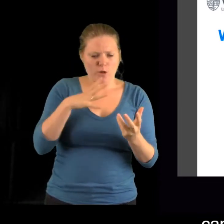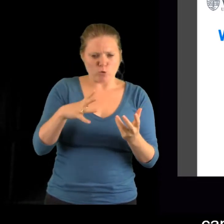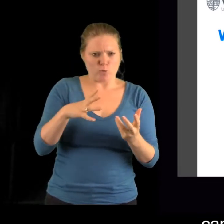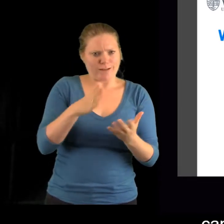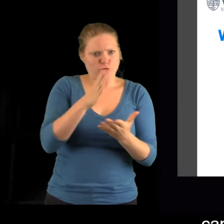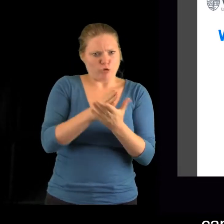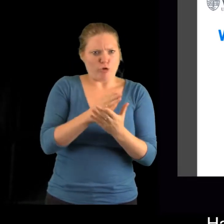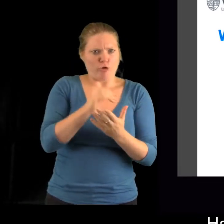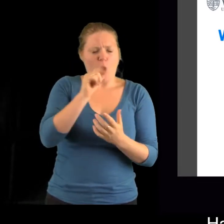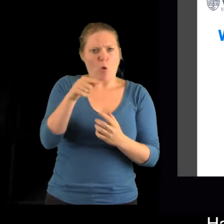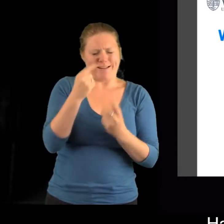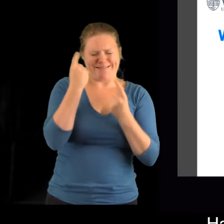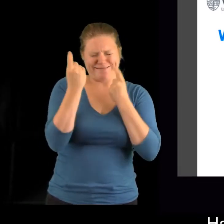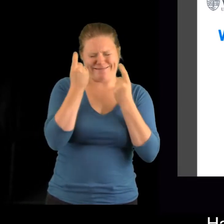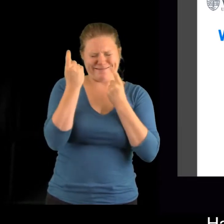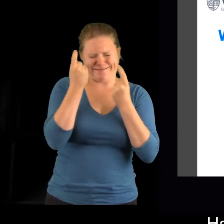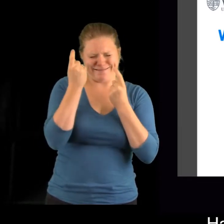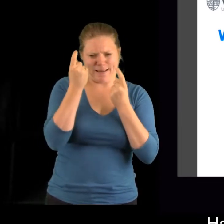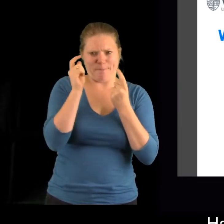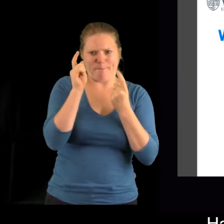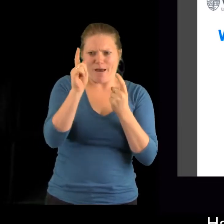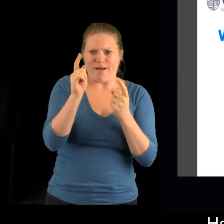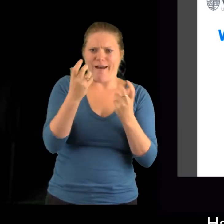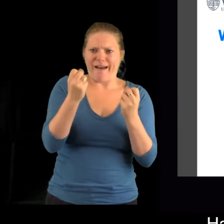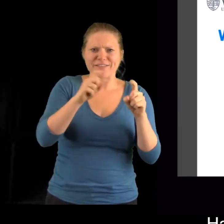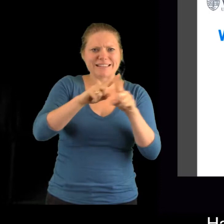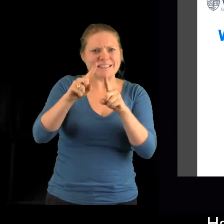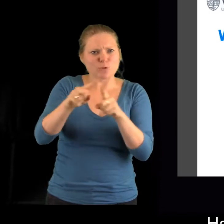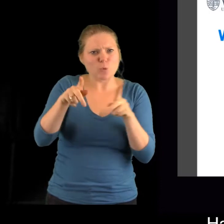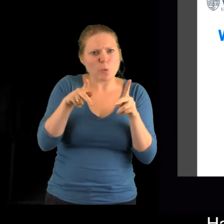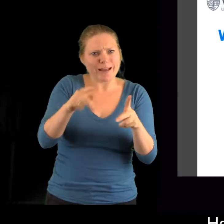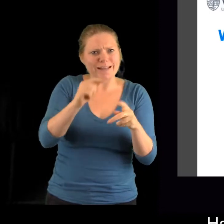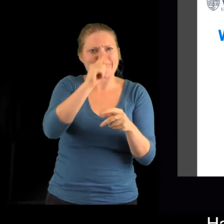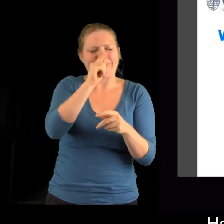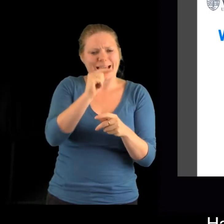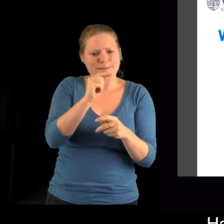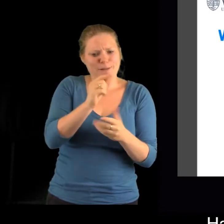thoughts out? Have a minute and write down your thoughts.